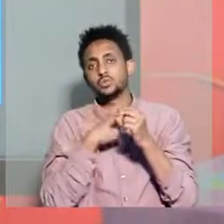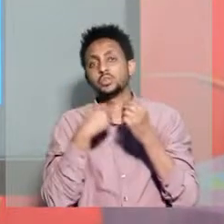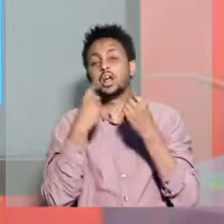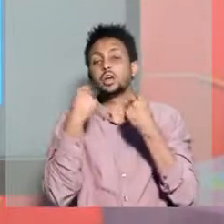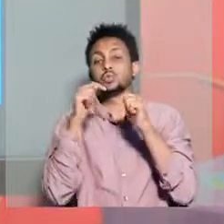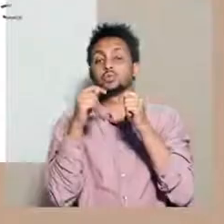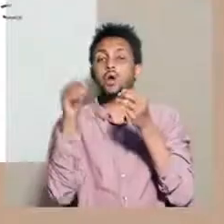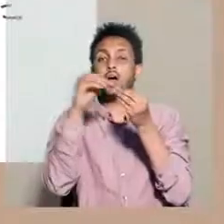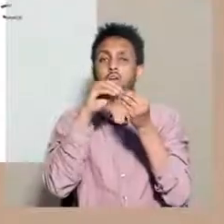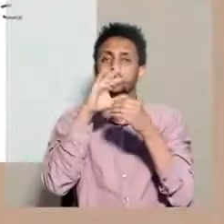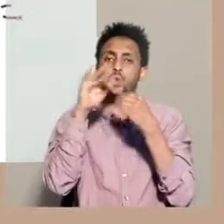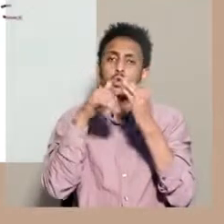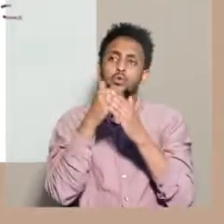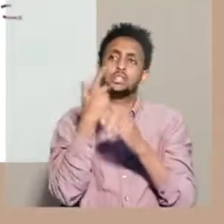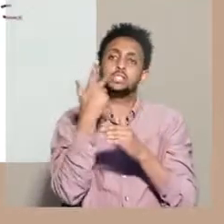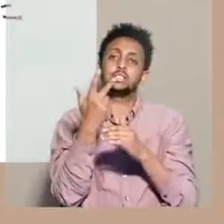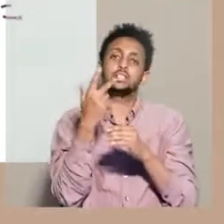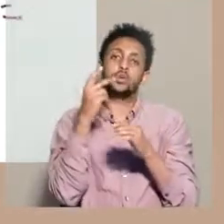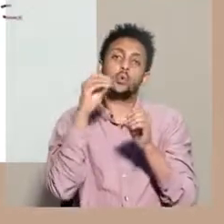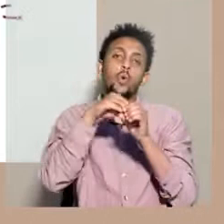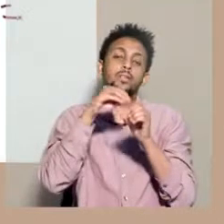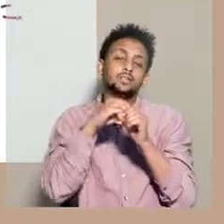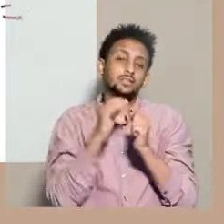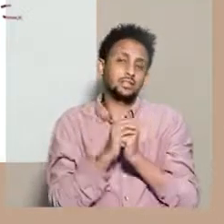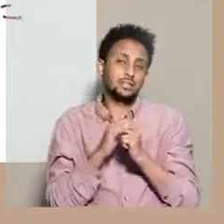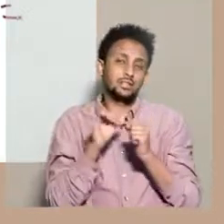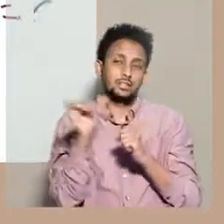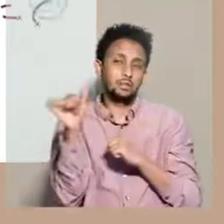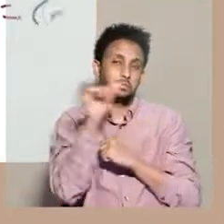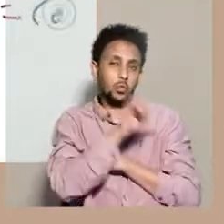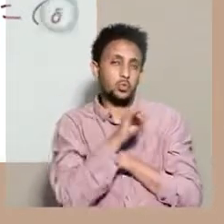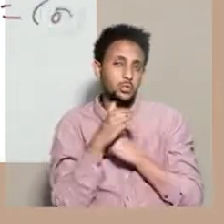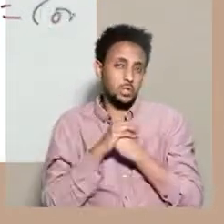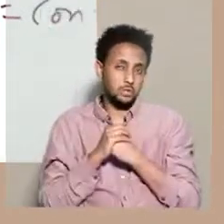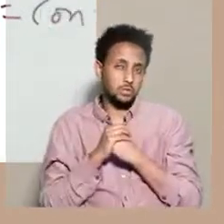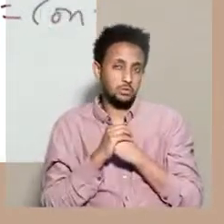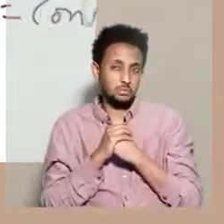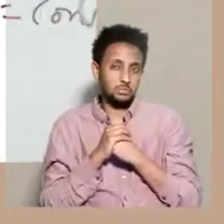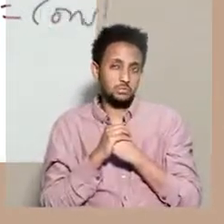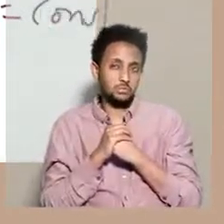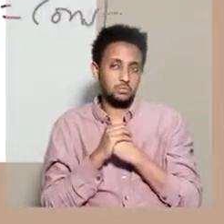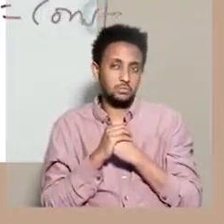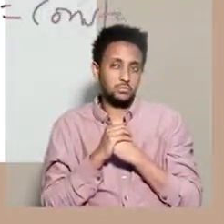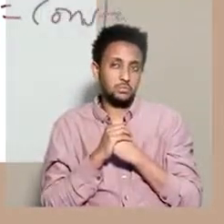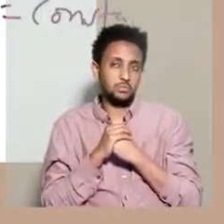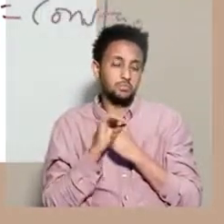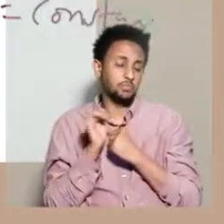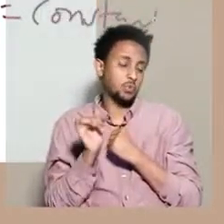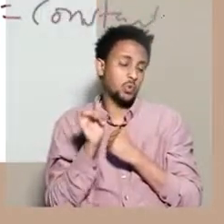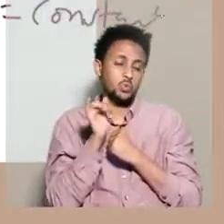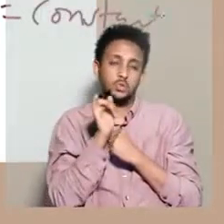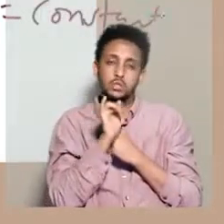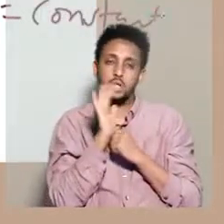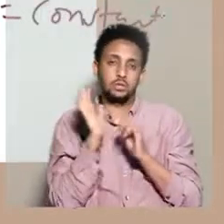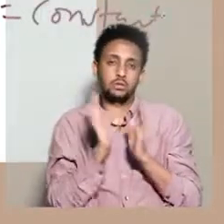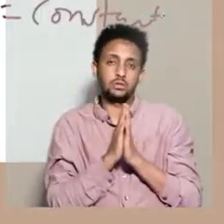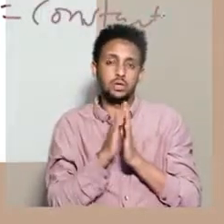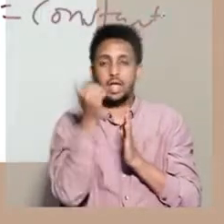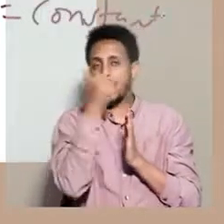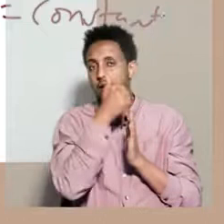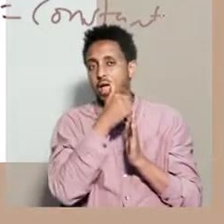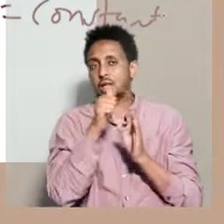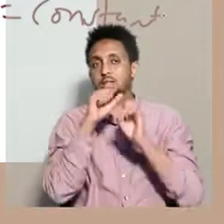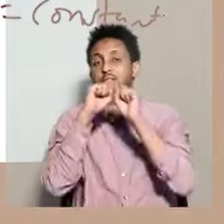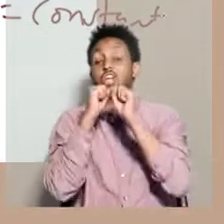add all those three quantities, remains constant. It remains constant at